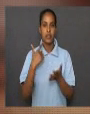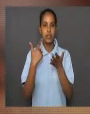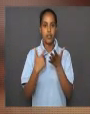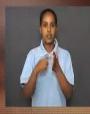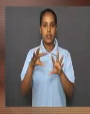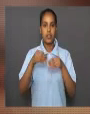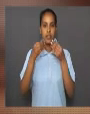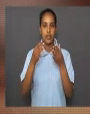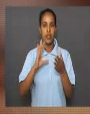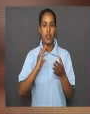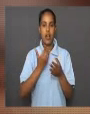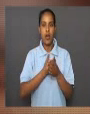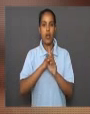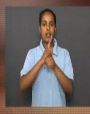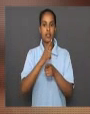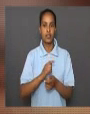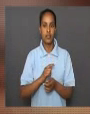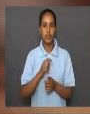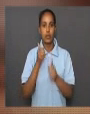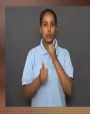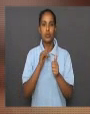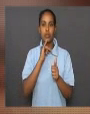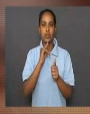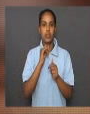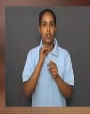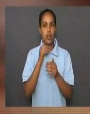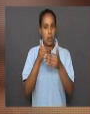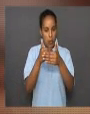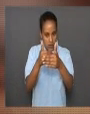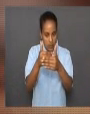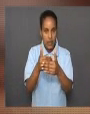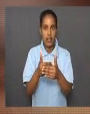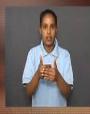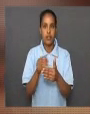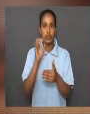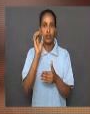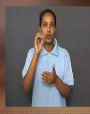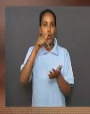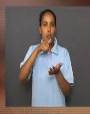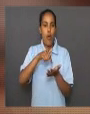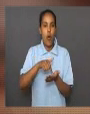This gives us our answer, which is approximately